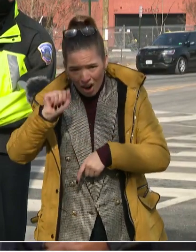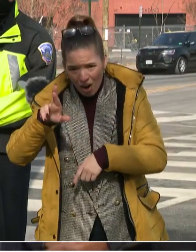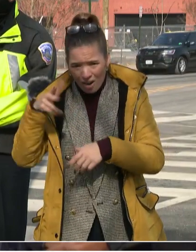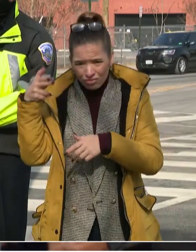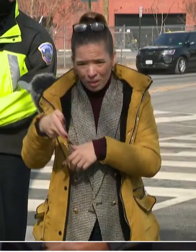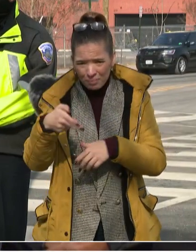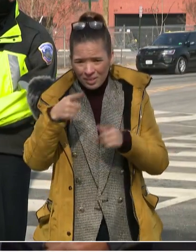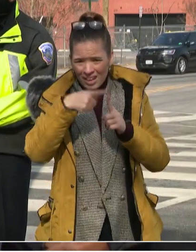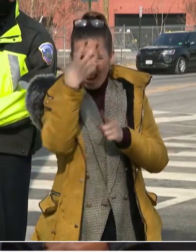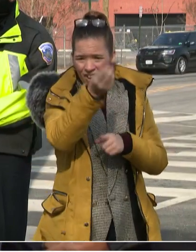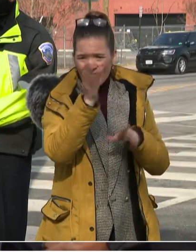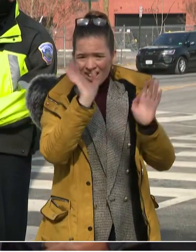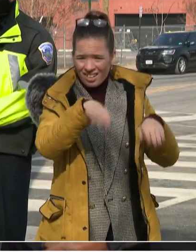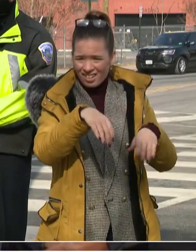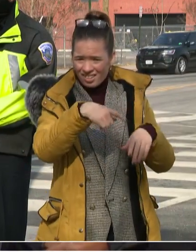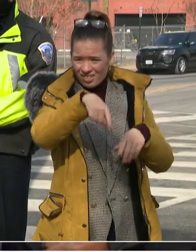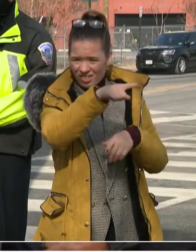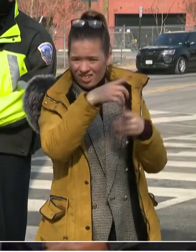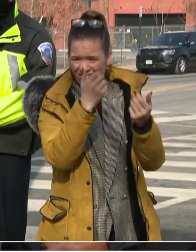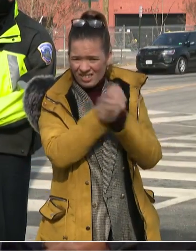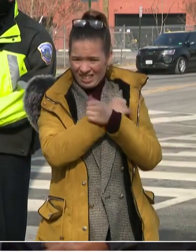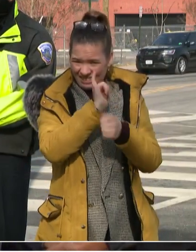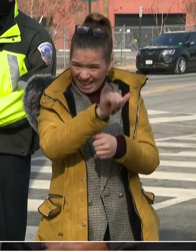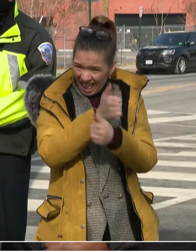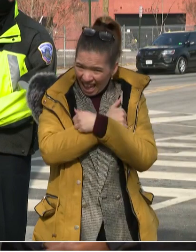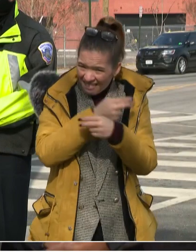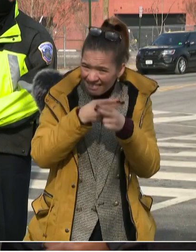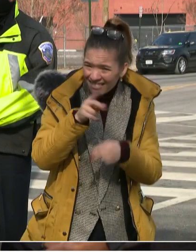in community, and we call that love?